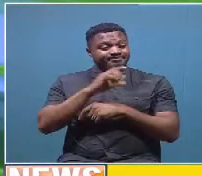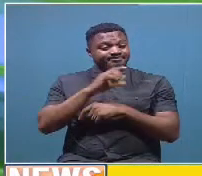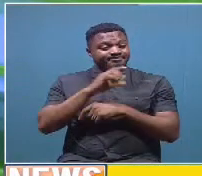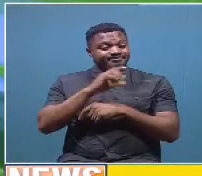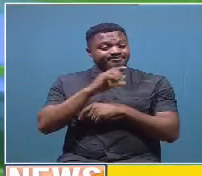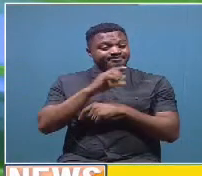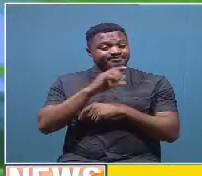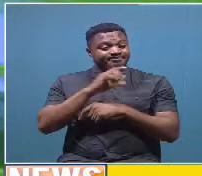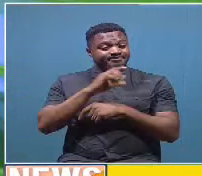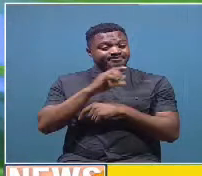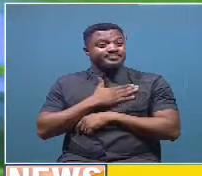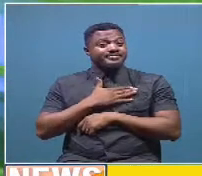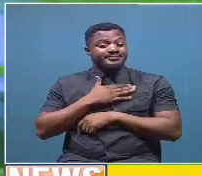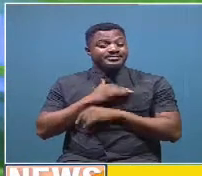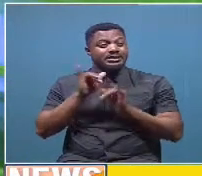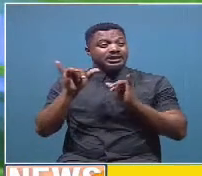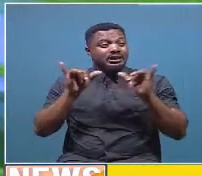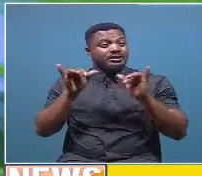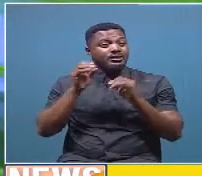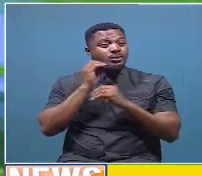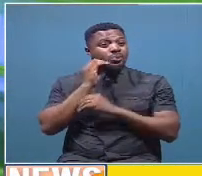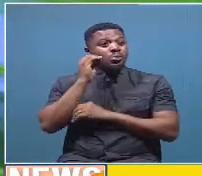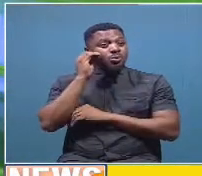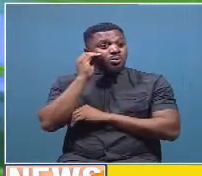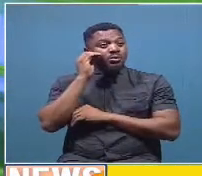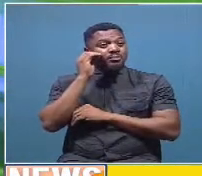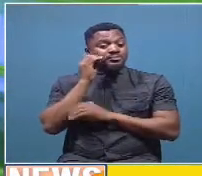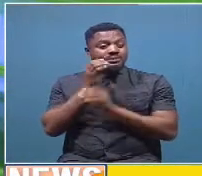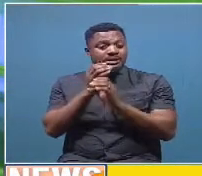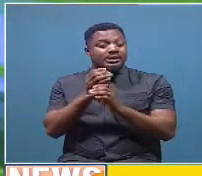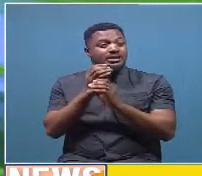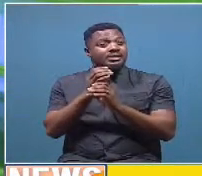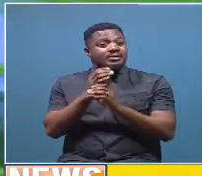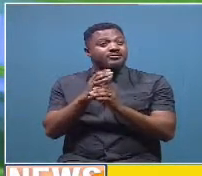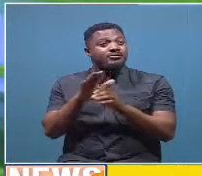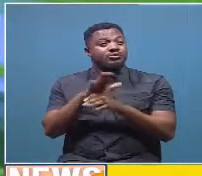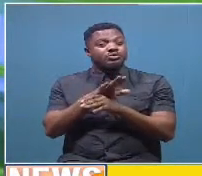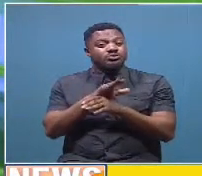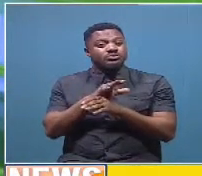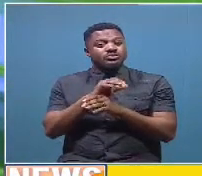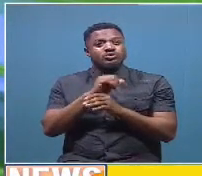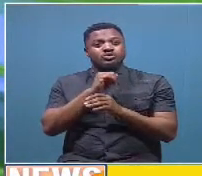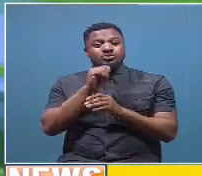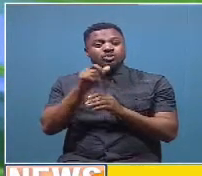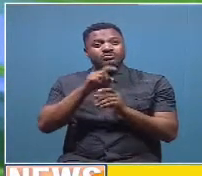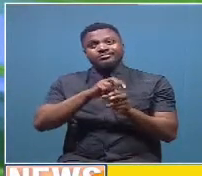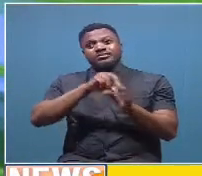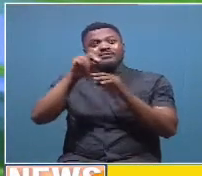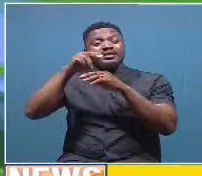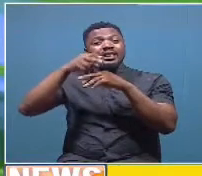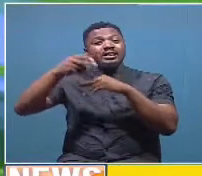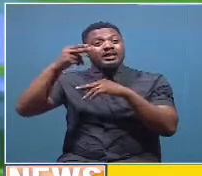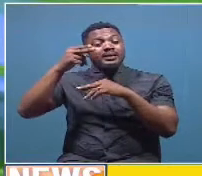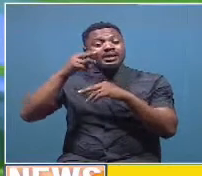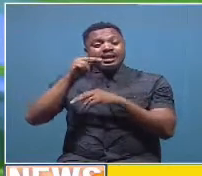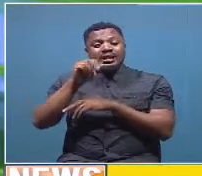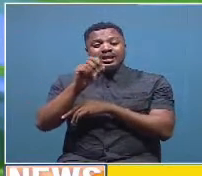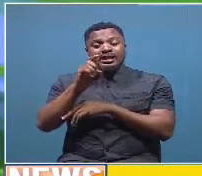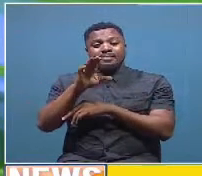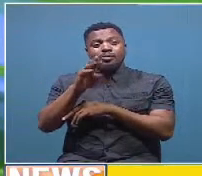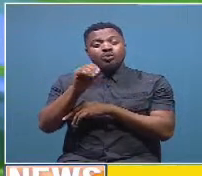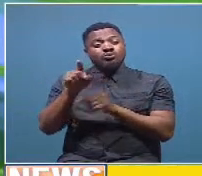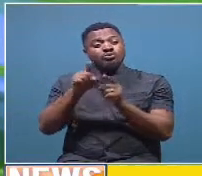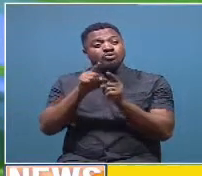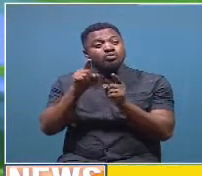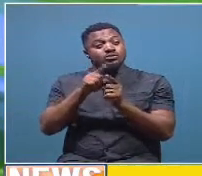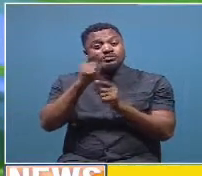citizens in these areas to be very careful and move to higher grounds. NADMO also entreats the